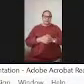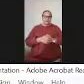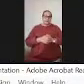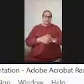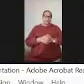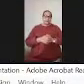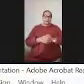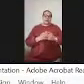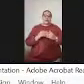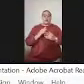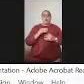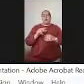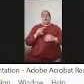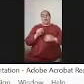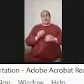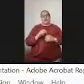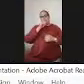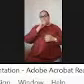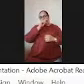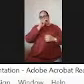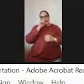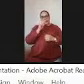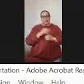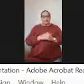Member Bosman.